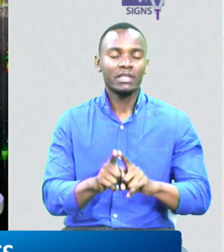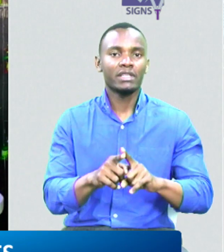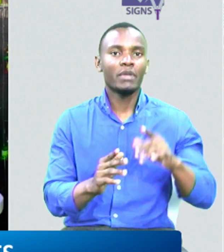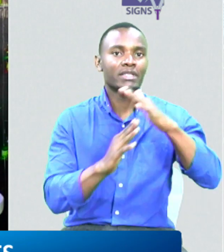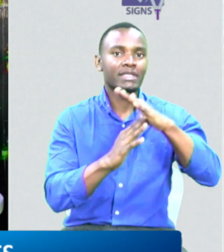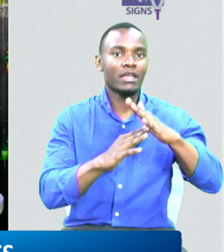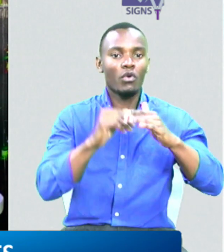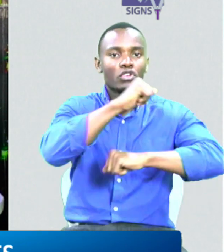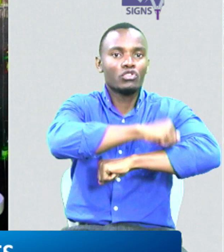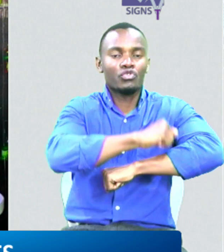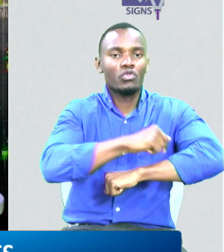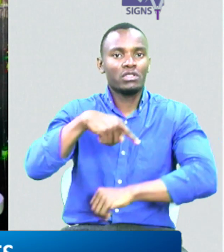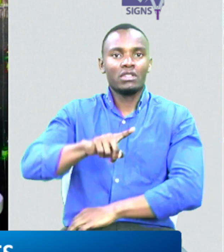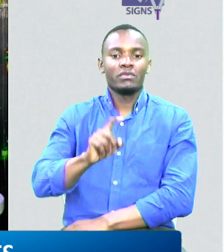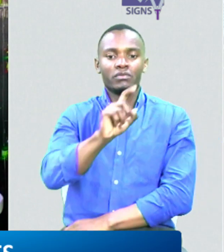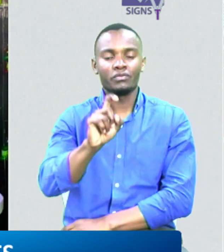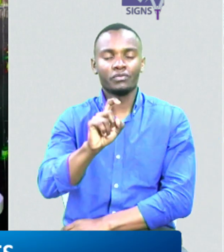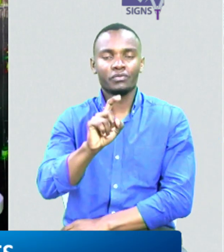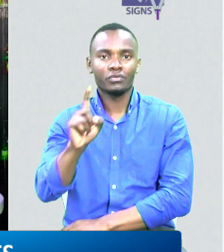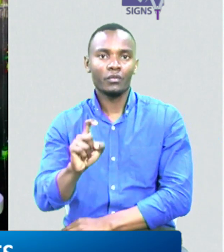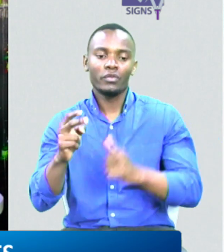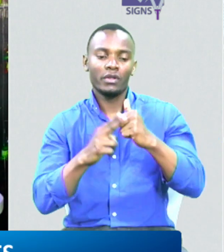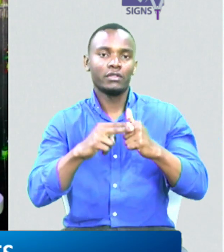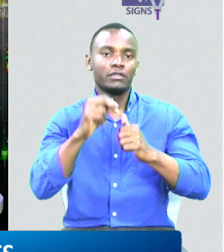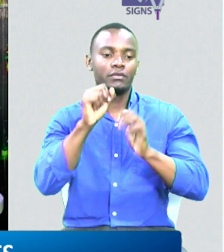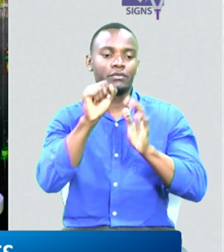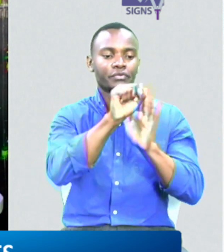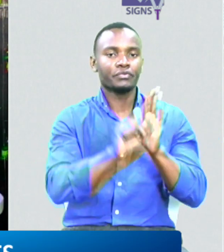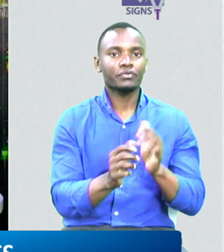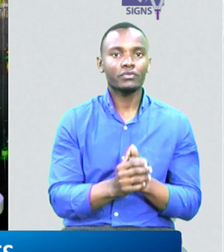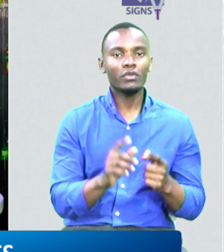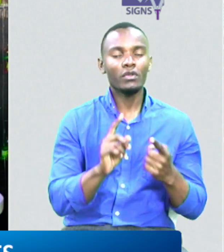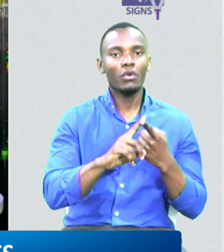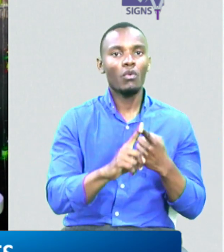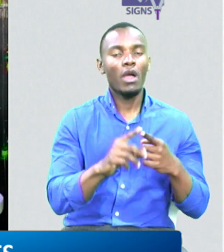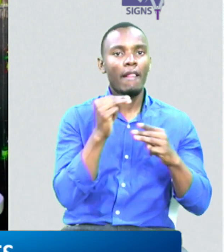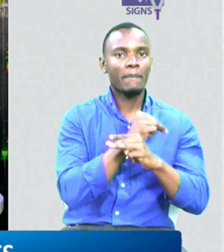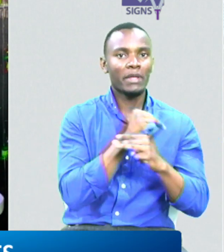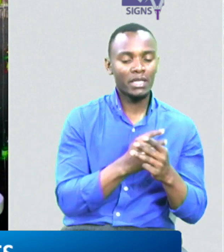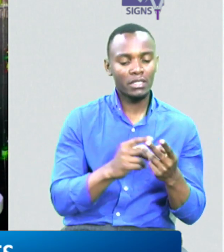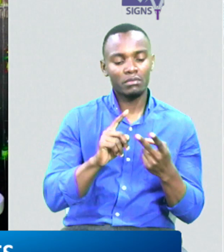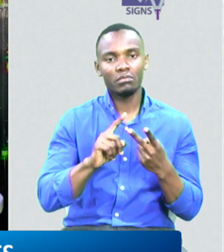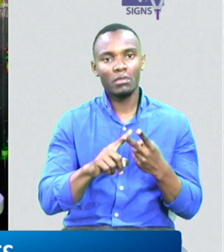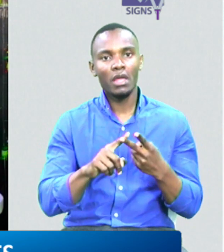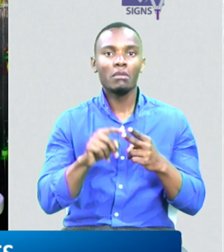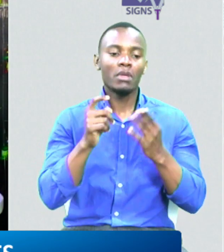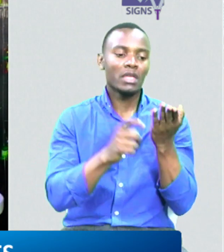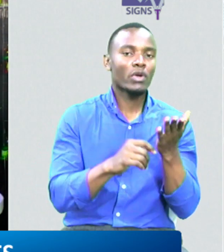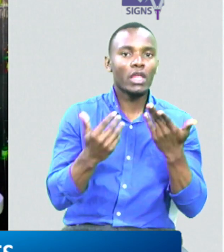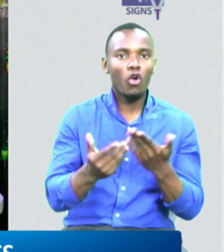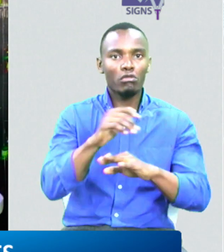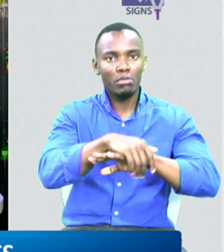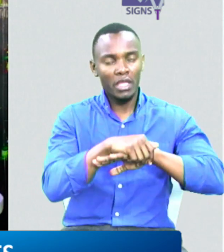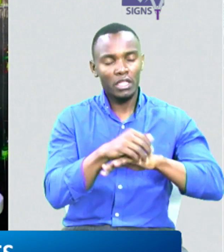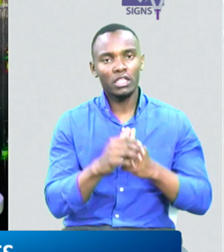of education into the country, and especially the maiden transition into junior secondary, has been fought with a myriad of